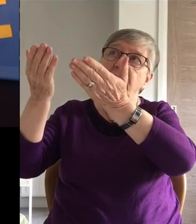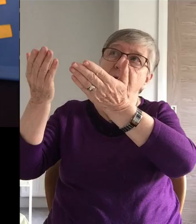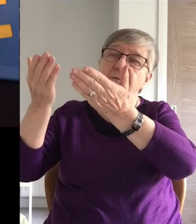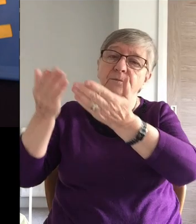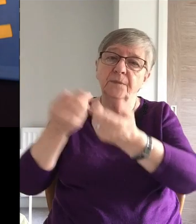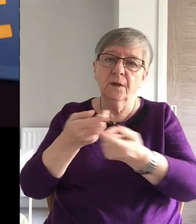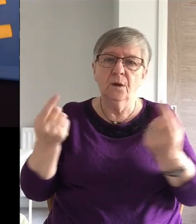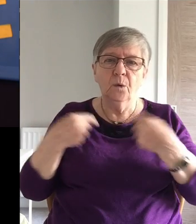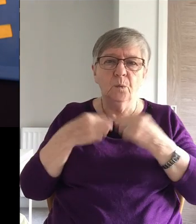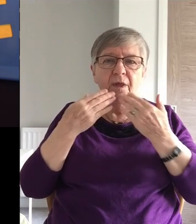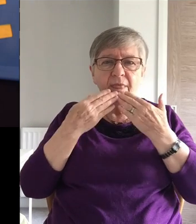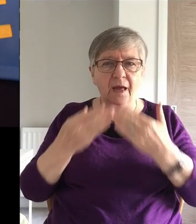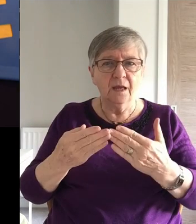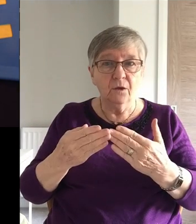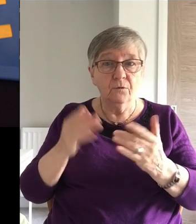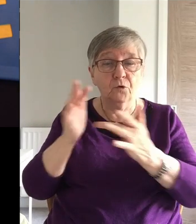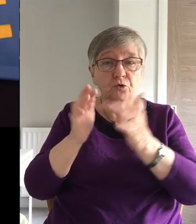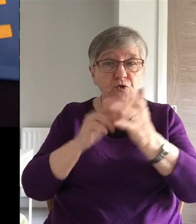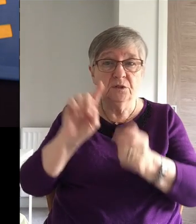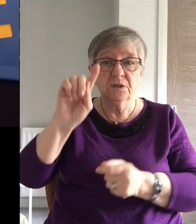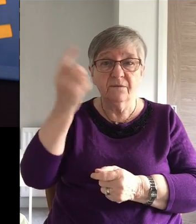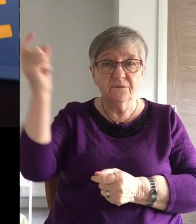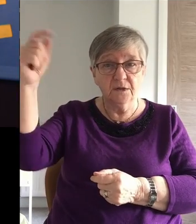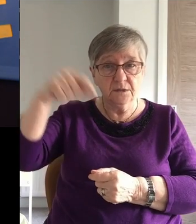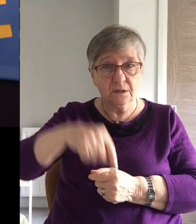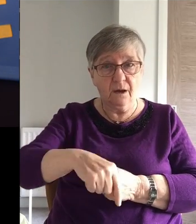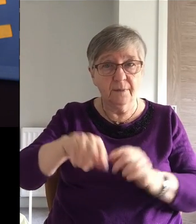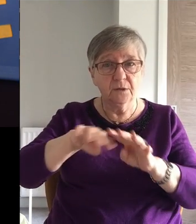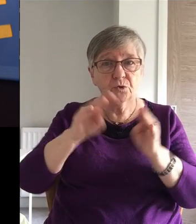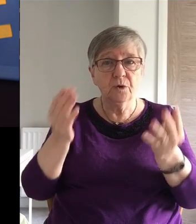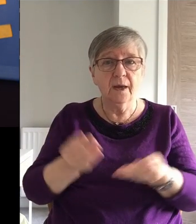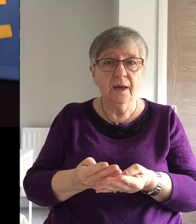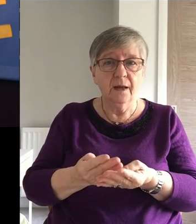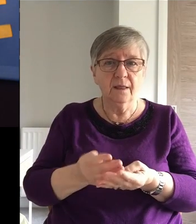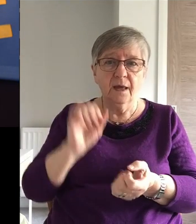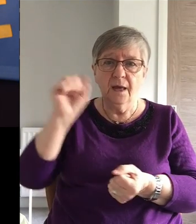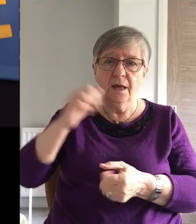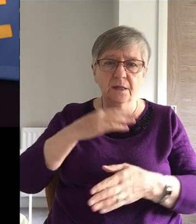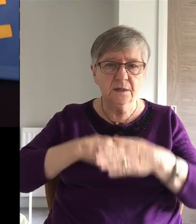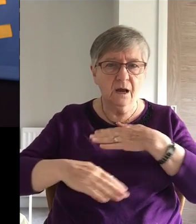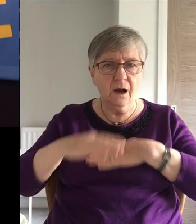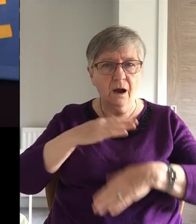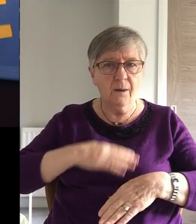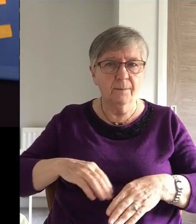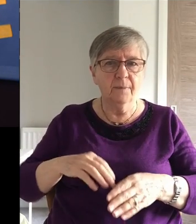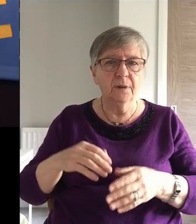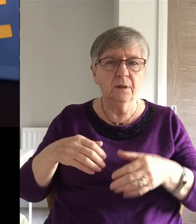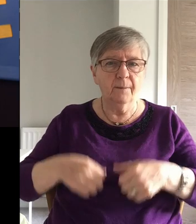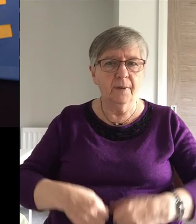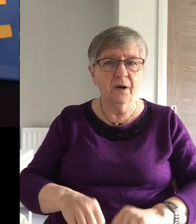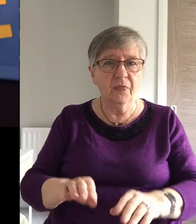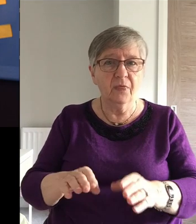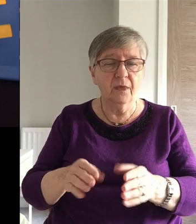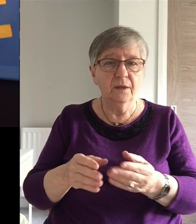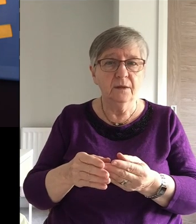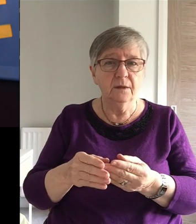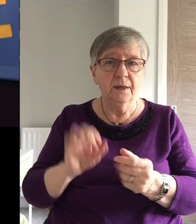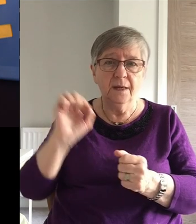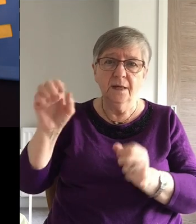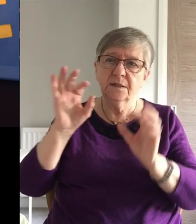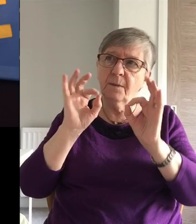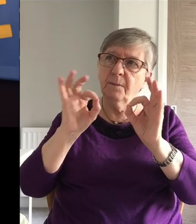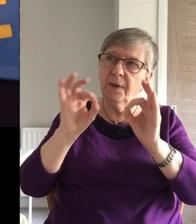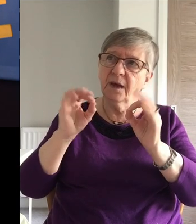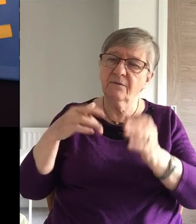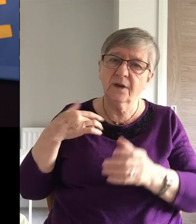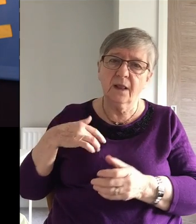We thank you for Jesus' first coming, for his humble, his living birth among us, for his perfect